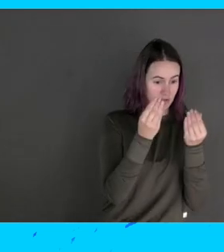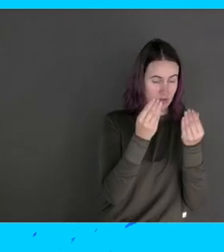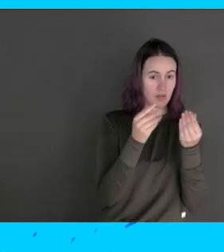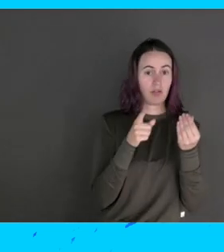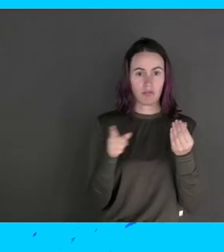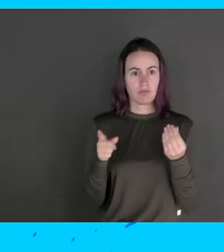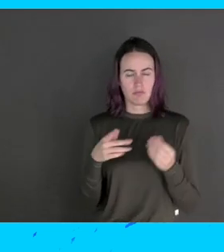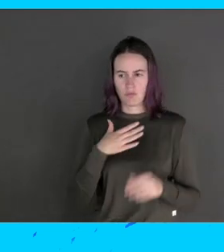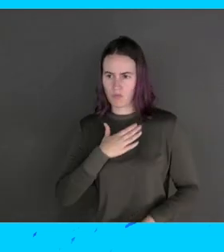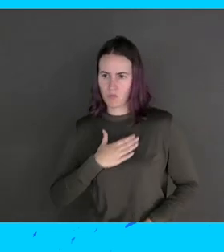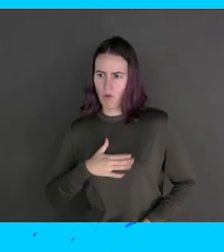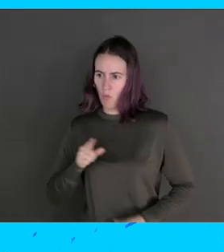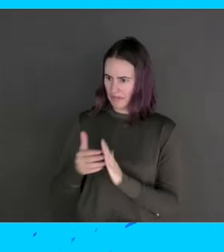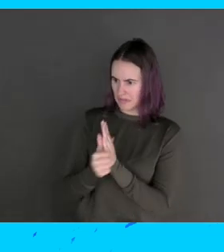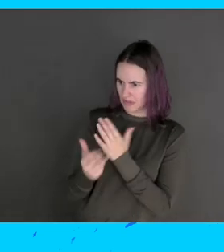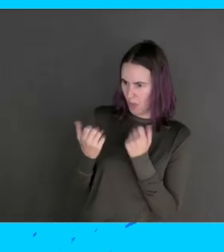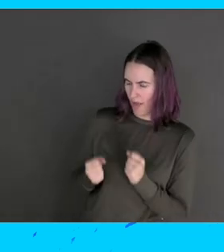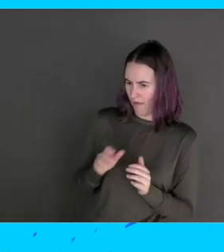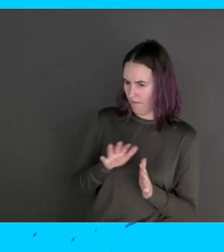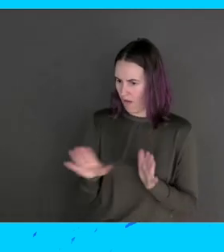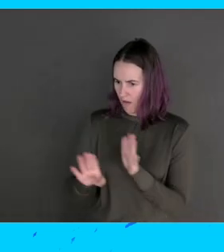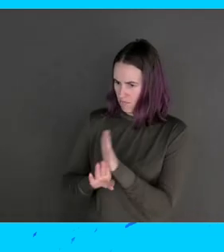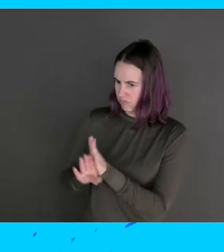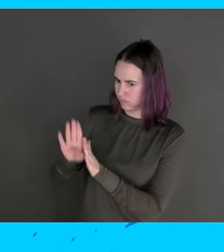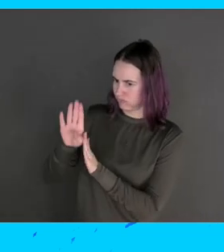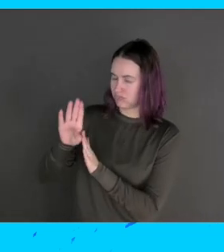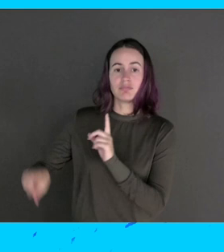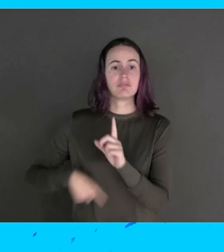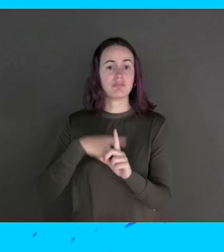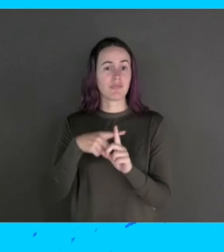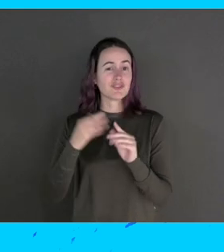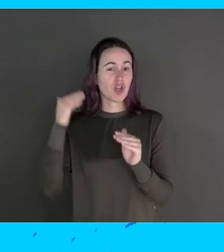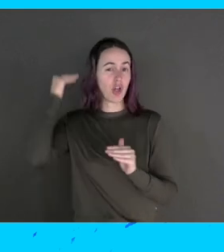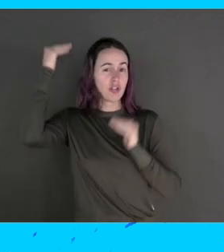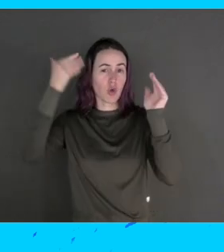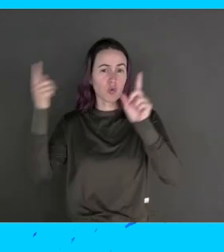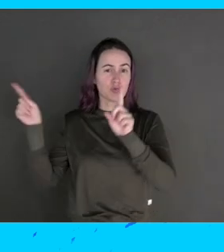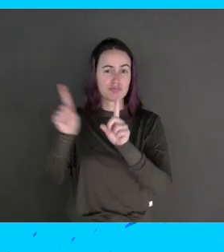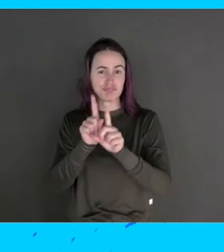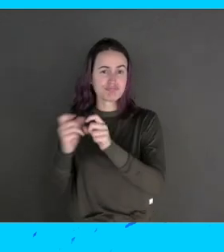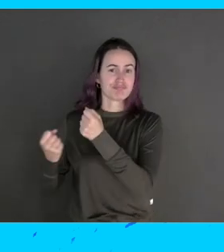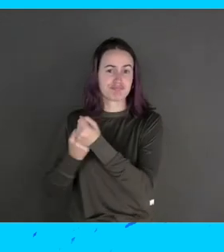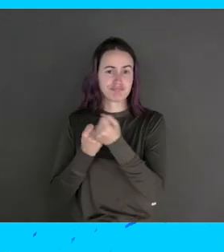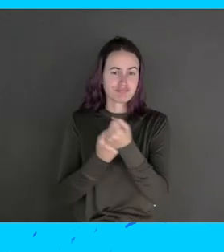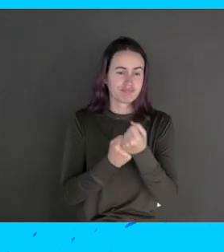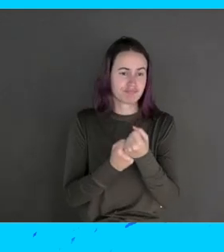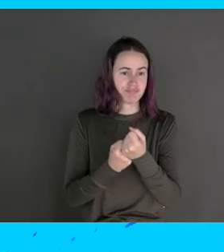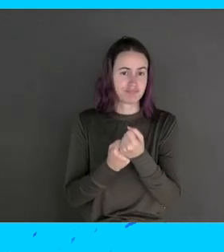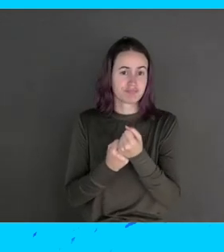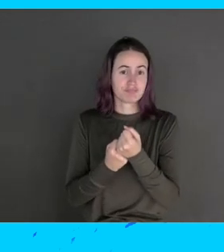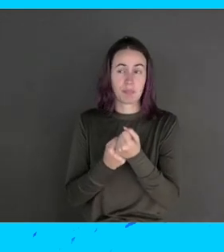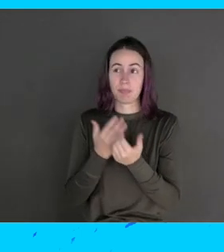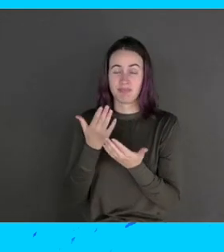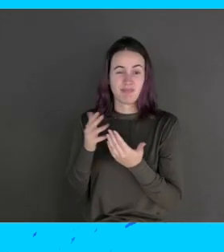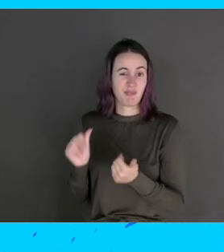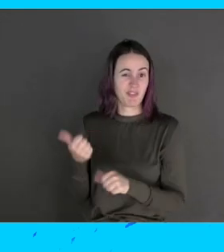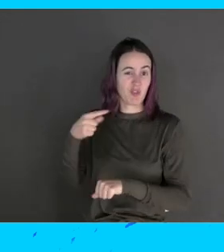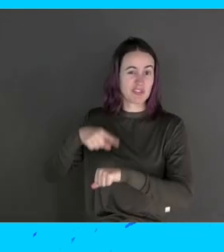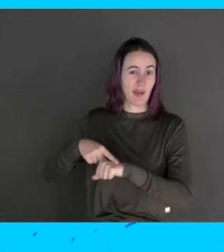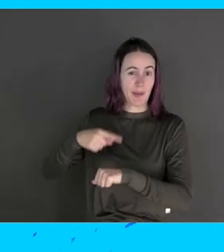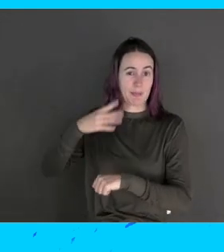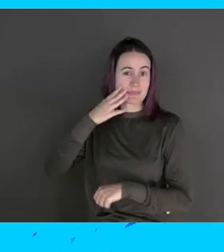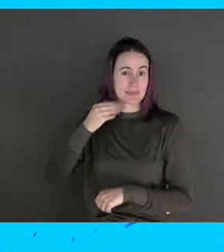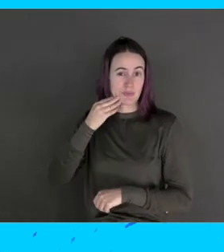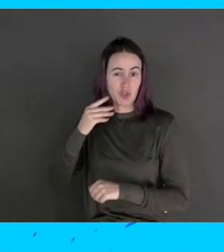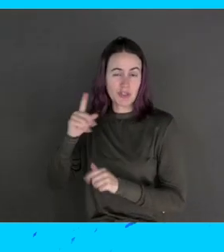they need to thrive, but also for adult allies working with adolescents and youth, maybe for the first time in an initiative. We all